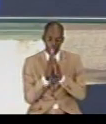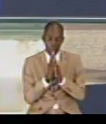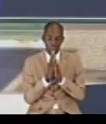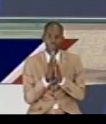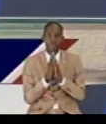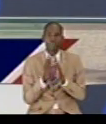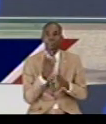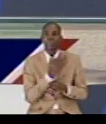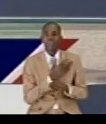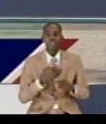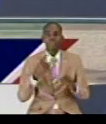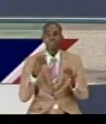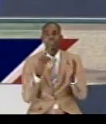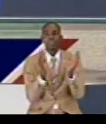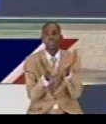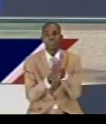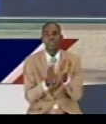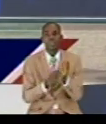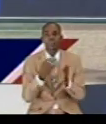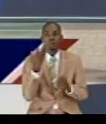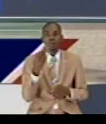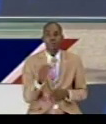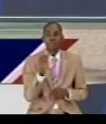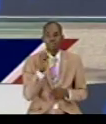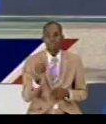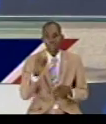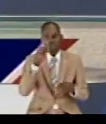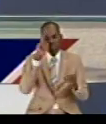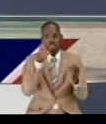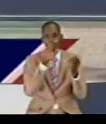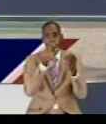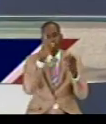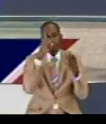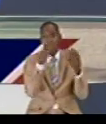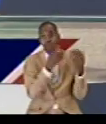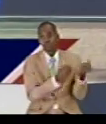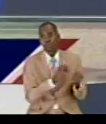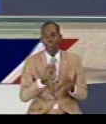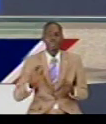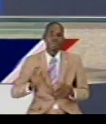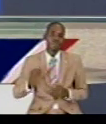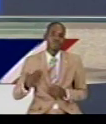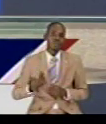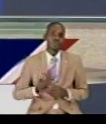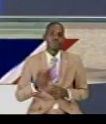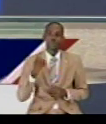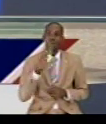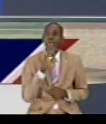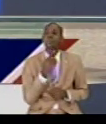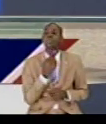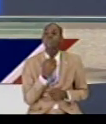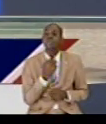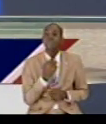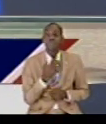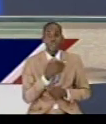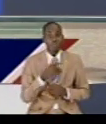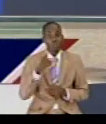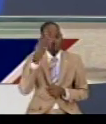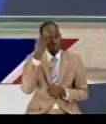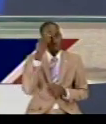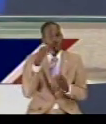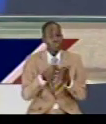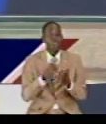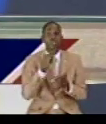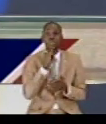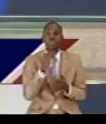and the praise of a trusting soul. You're thirsty, and you know it's only from